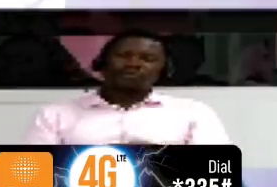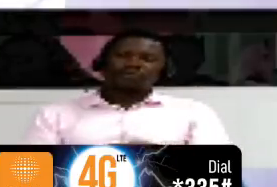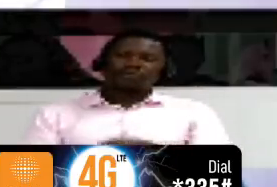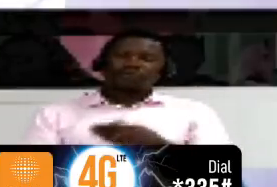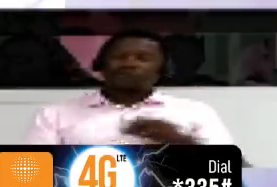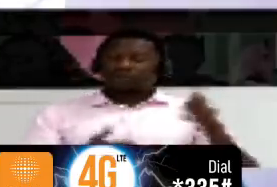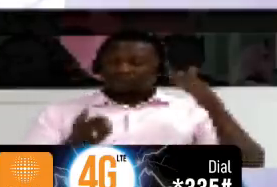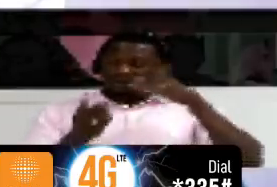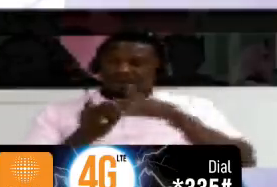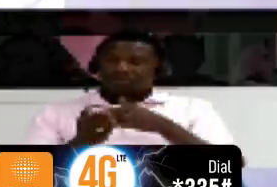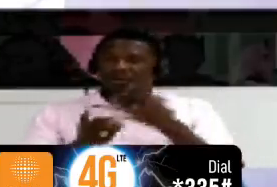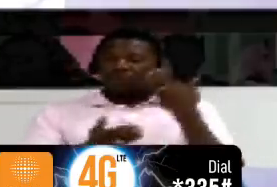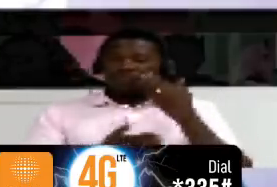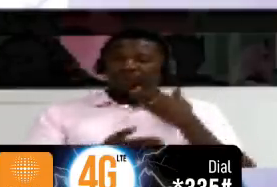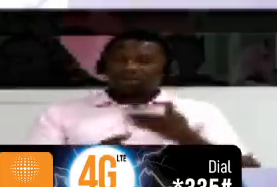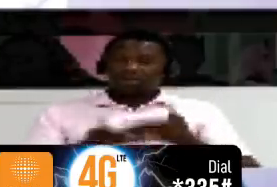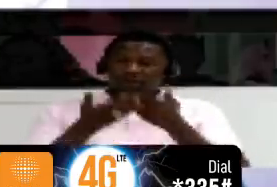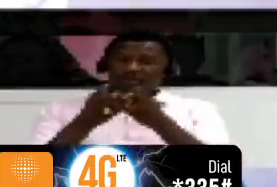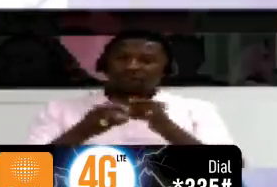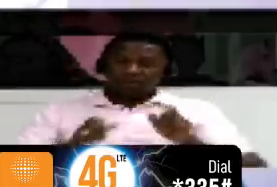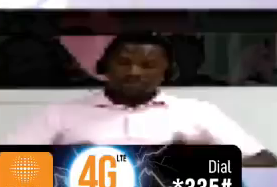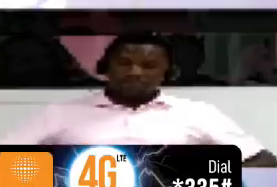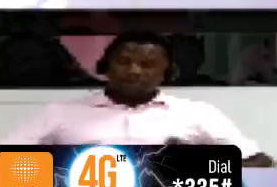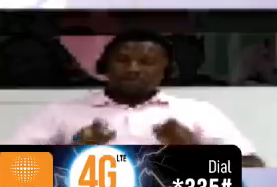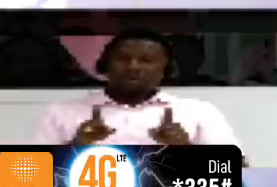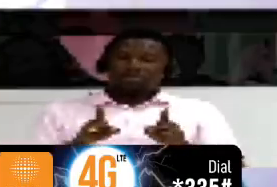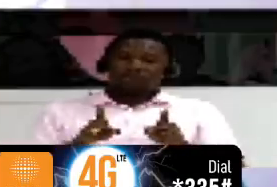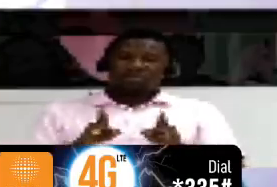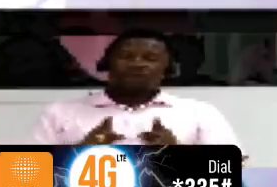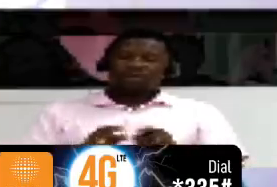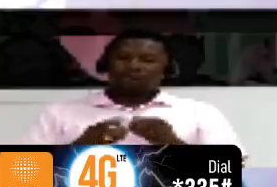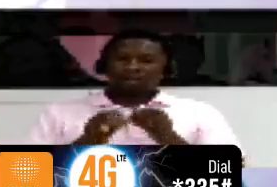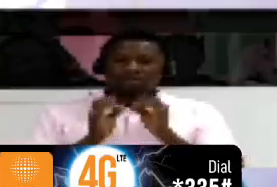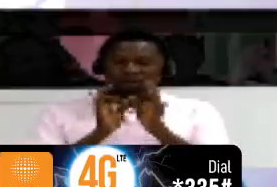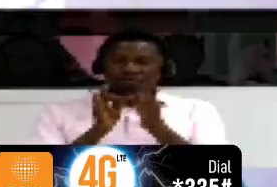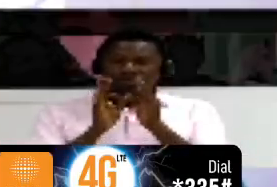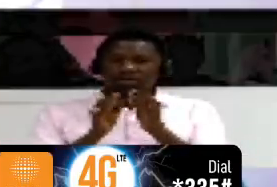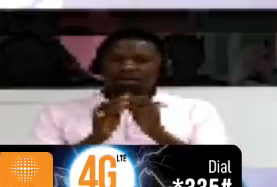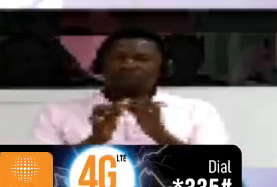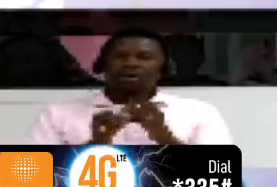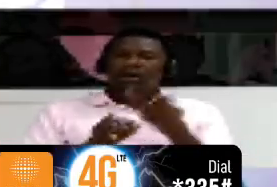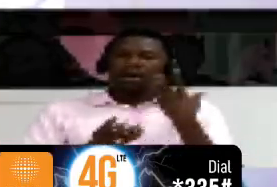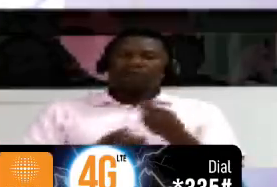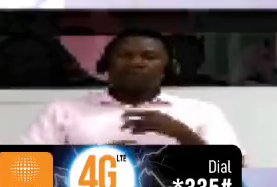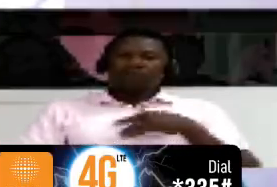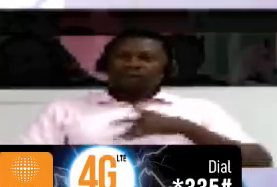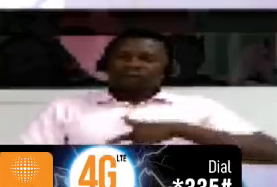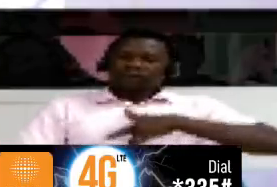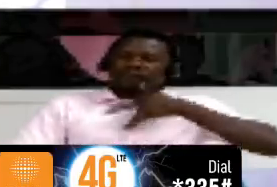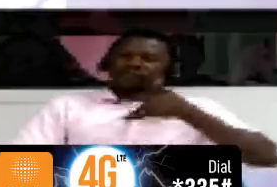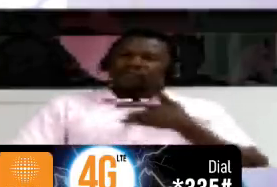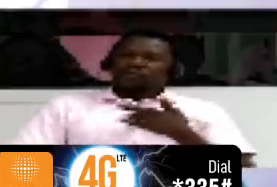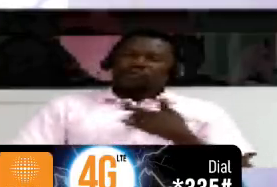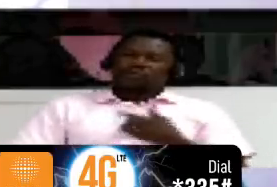Until when we were given the opportunity to air out exactly how we were feeling,